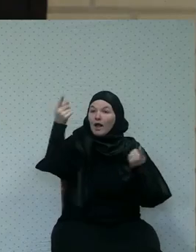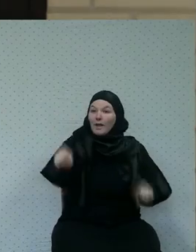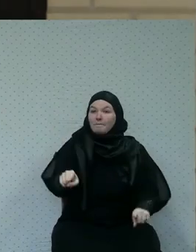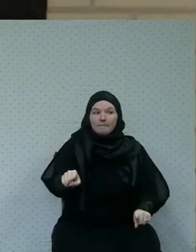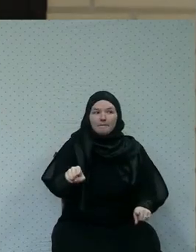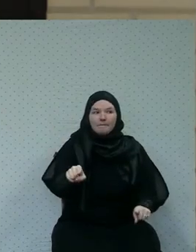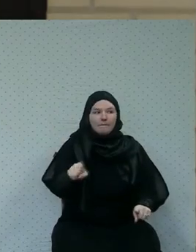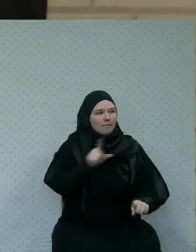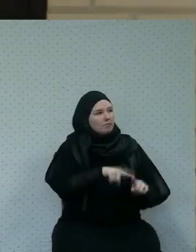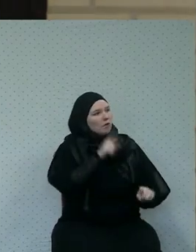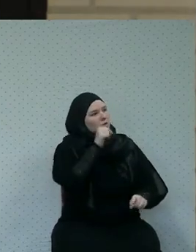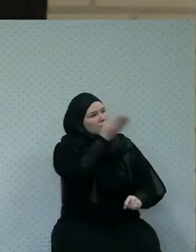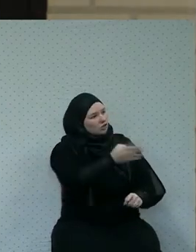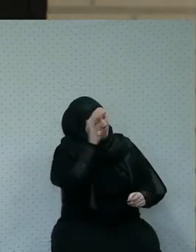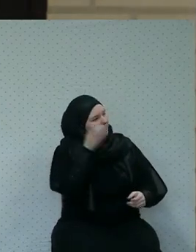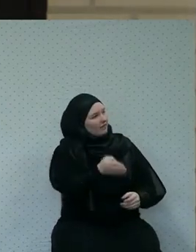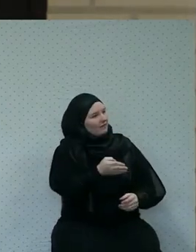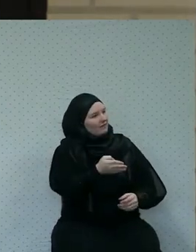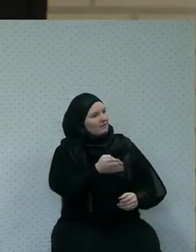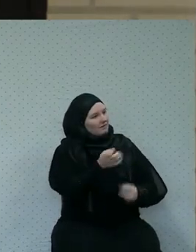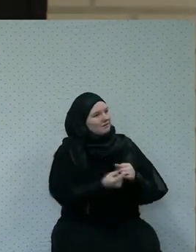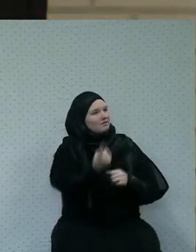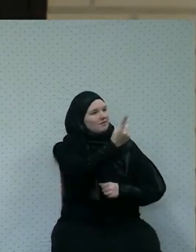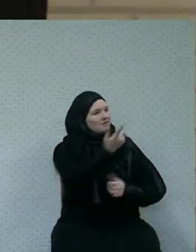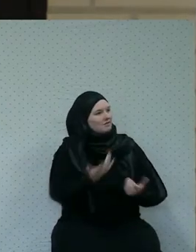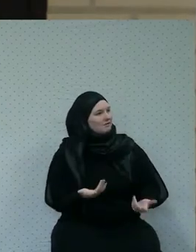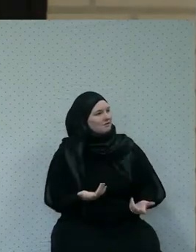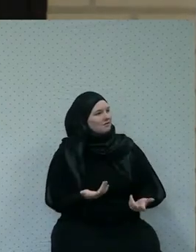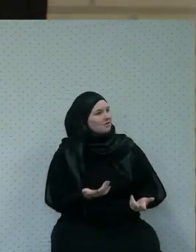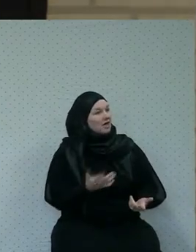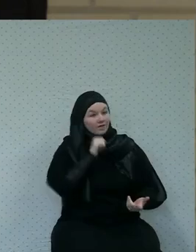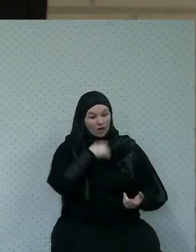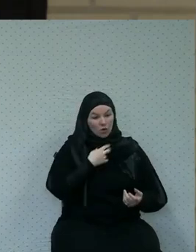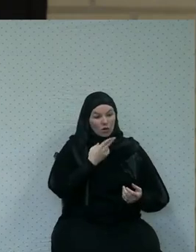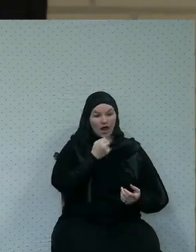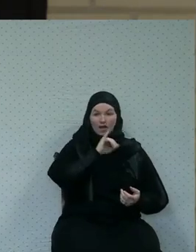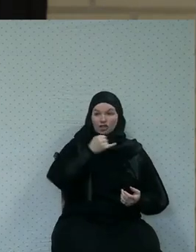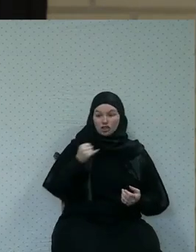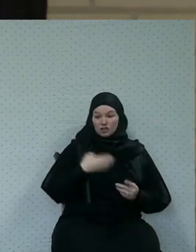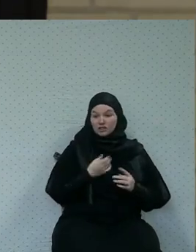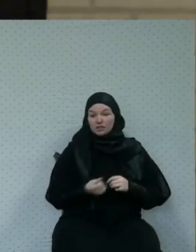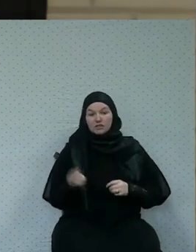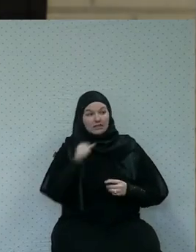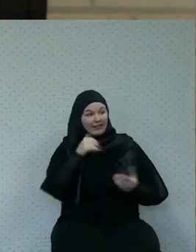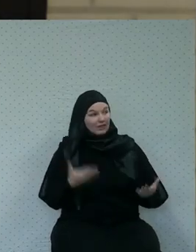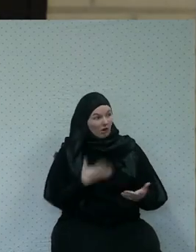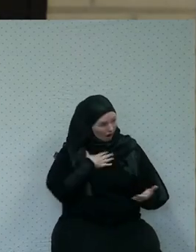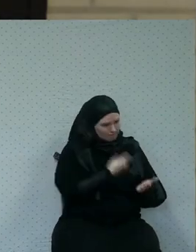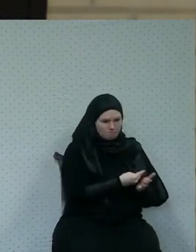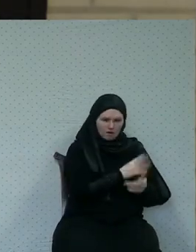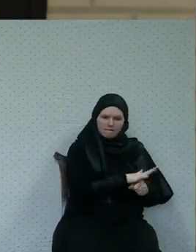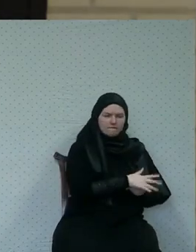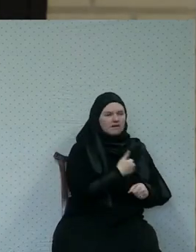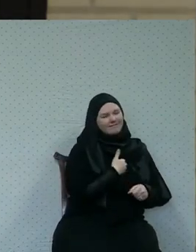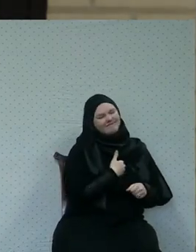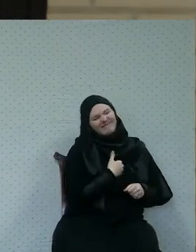but who says I will be here? So if I don't make Hajj this year, and I have the means, and